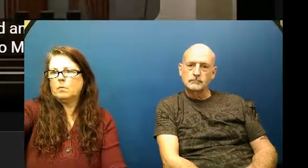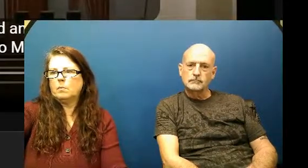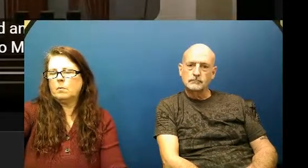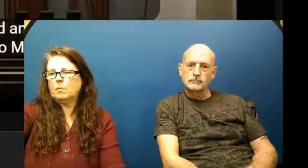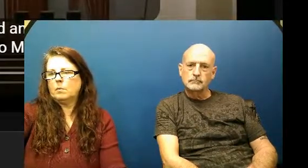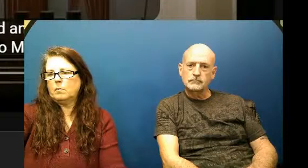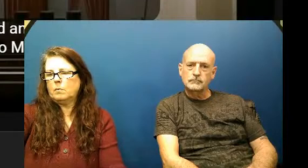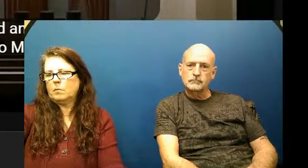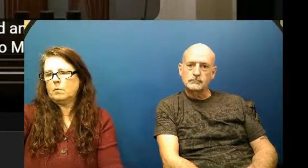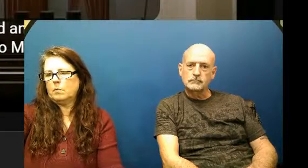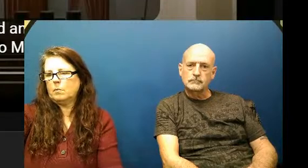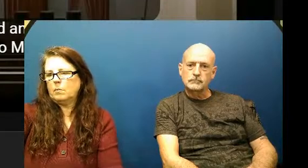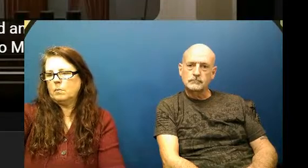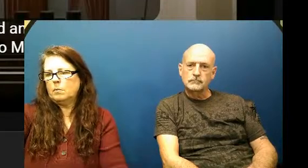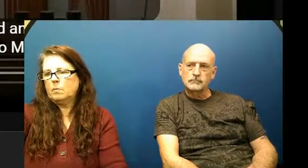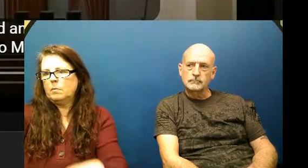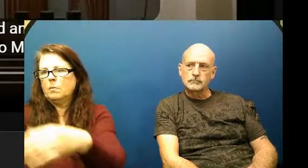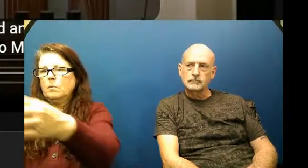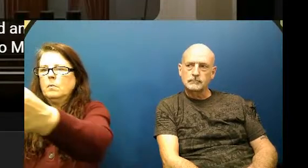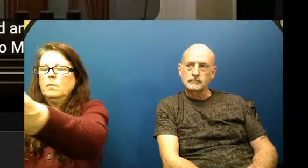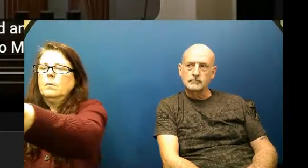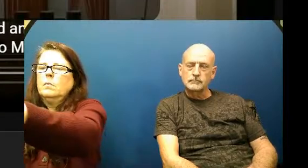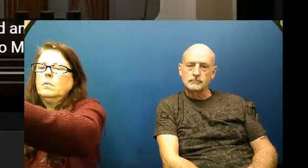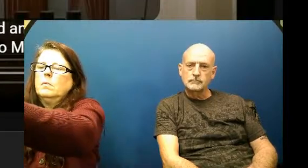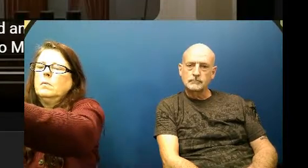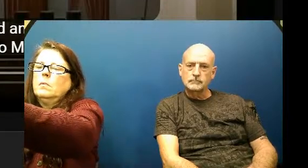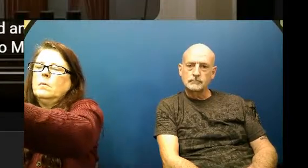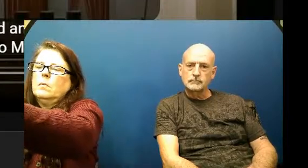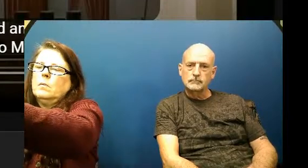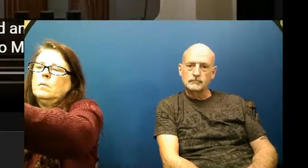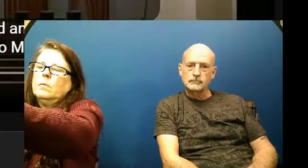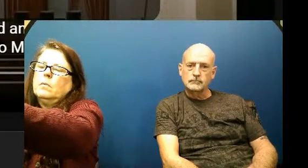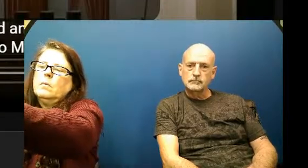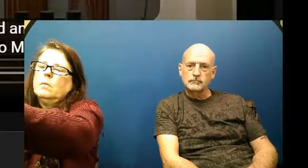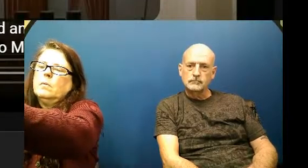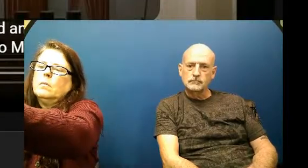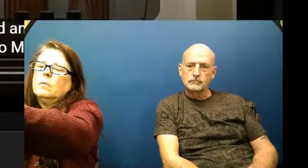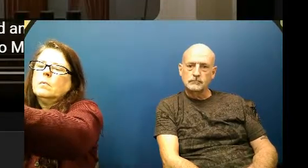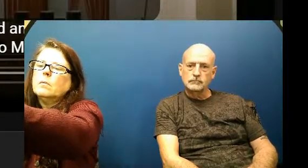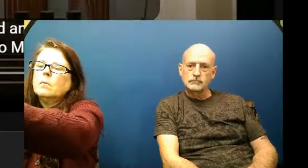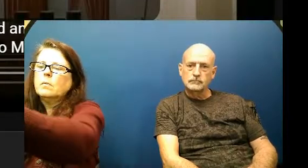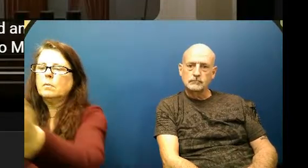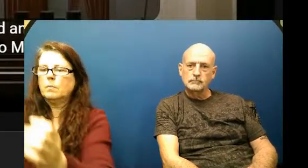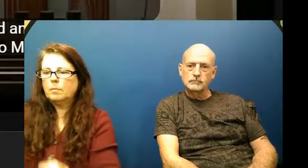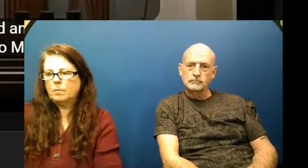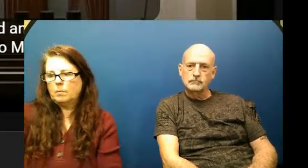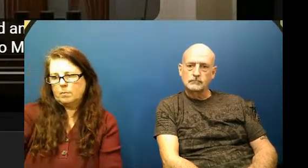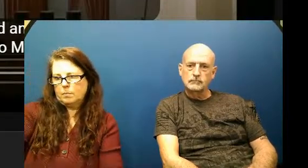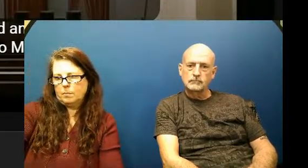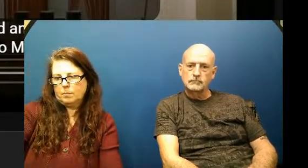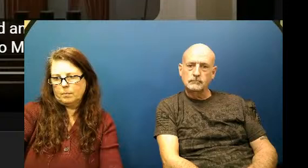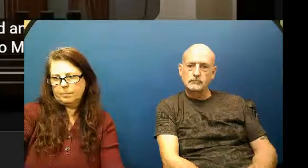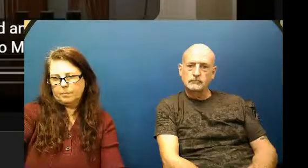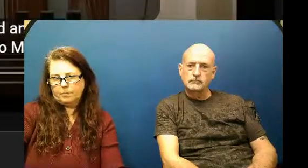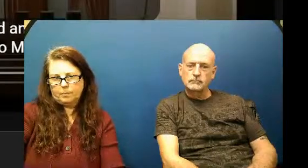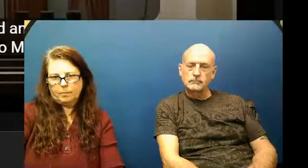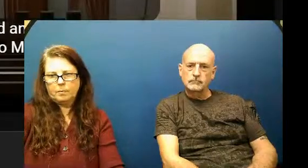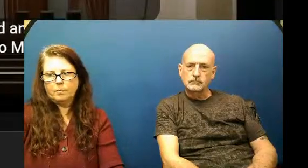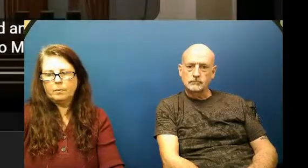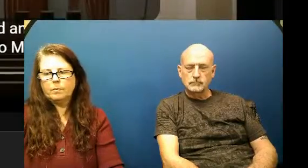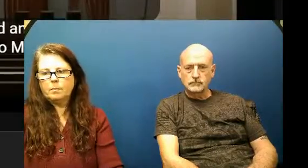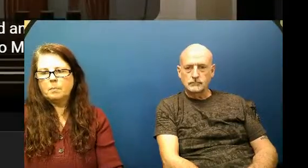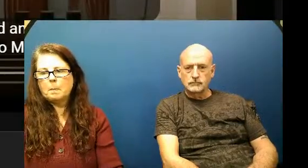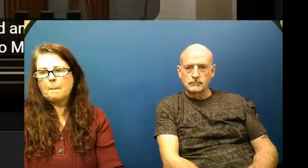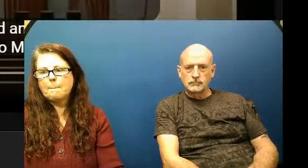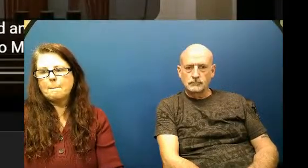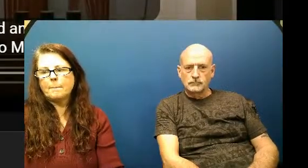influence or threat against the children of Mr. Bezos to promote Chinese policy,